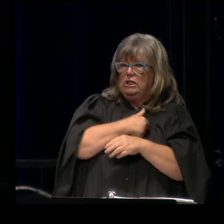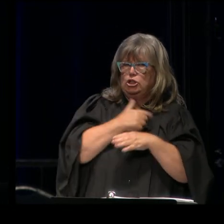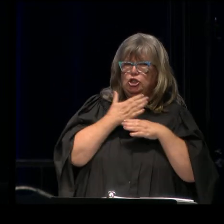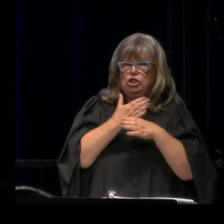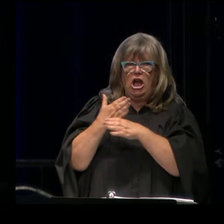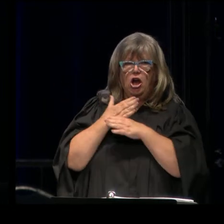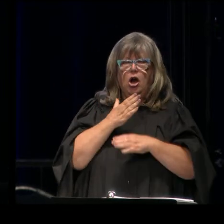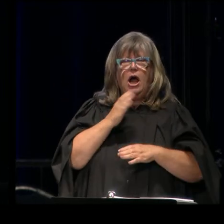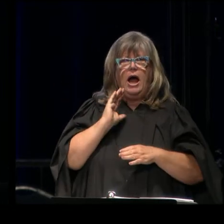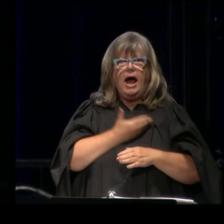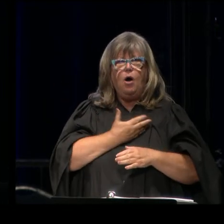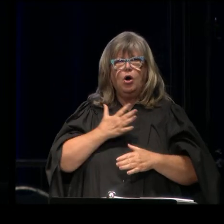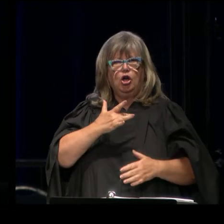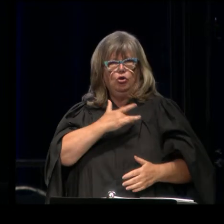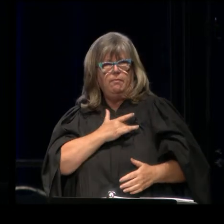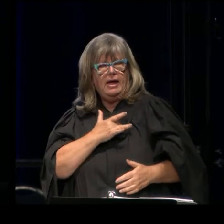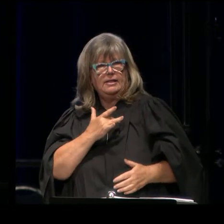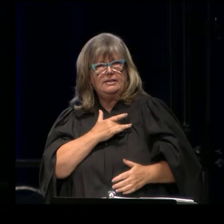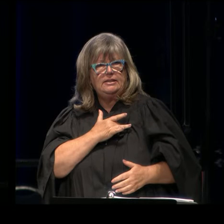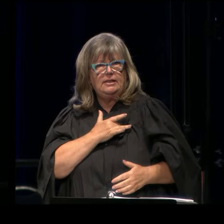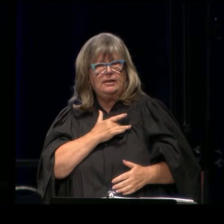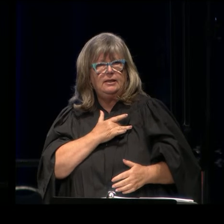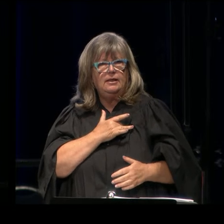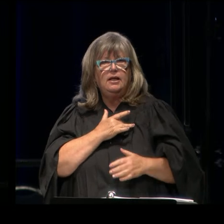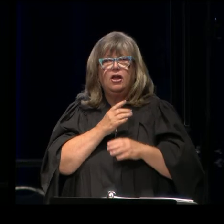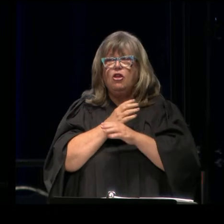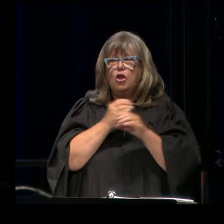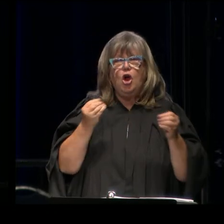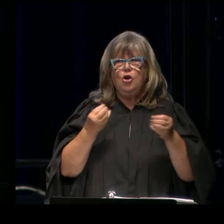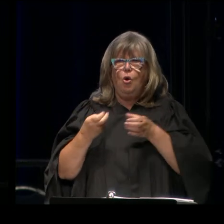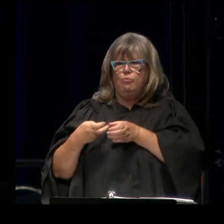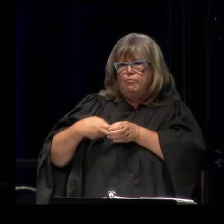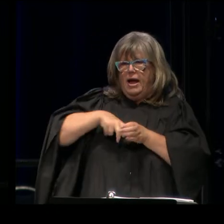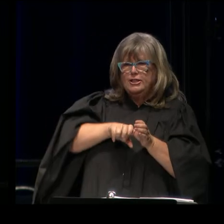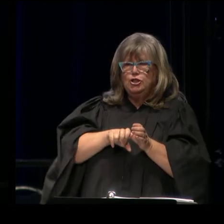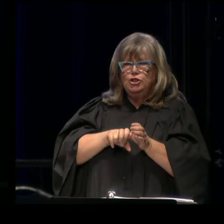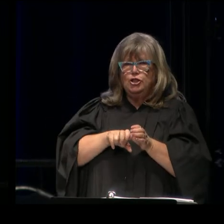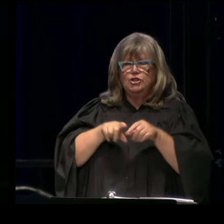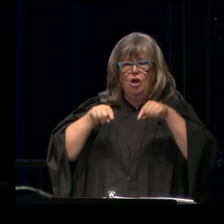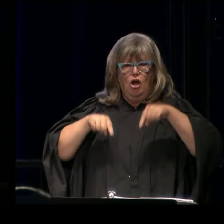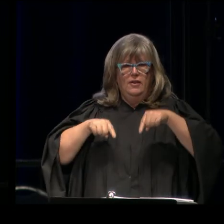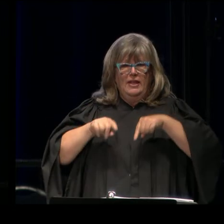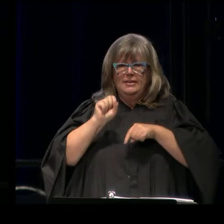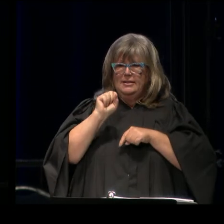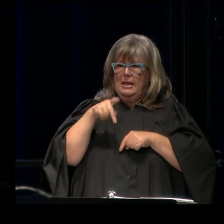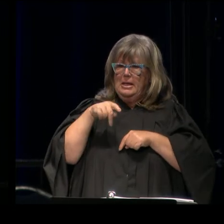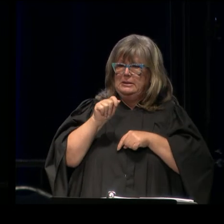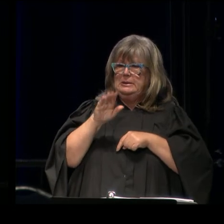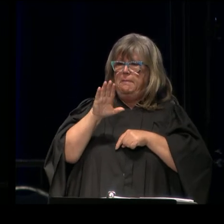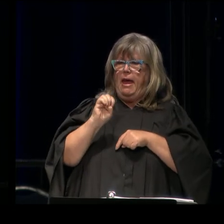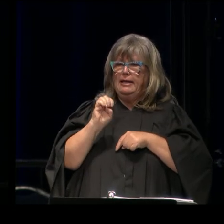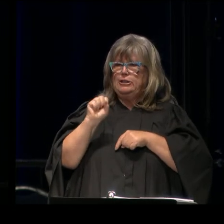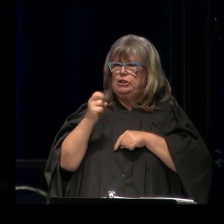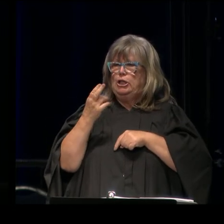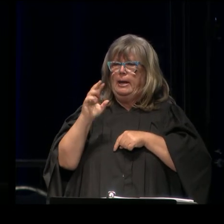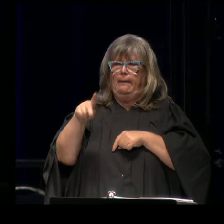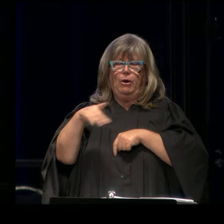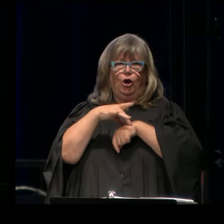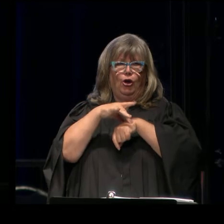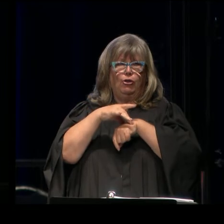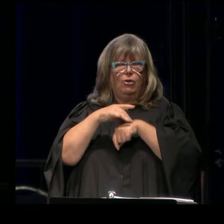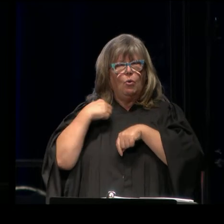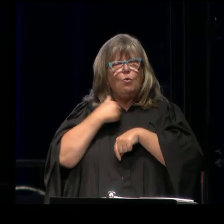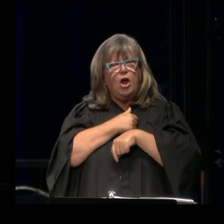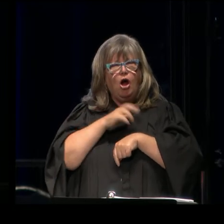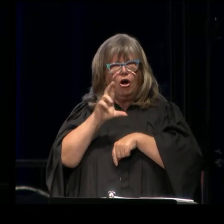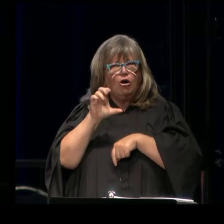no passengers on this spaceship Earth. We all are a crew. What kind of people, you need to ask yourself, what